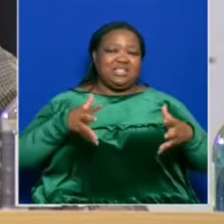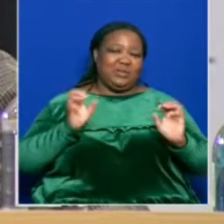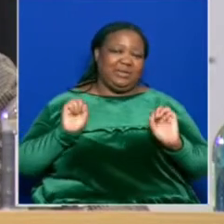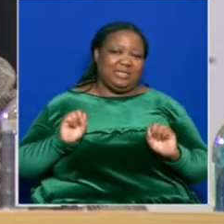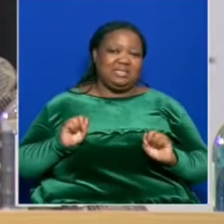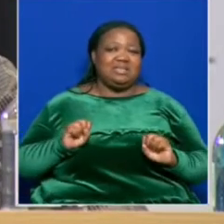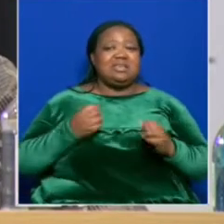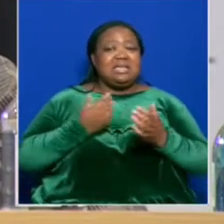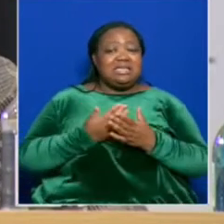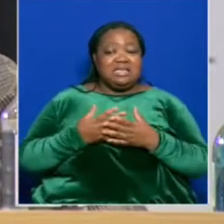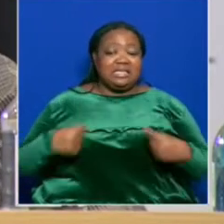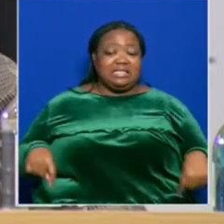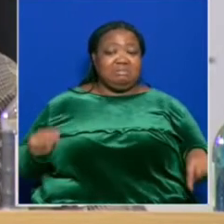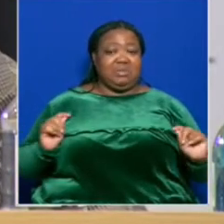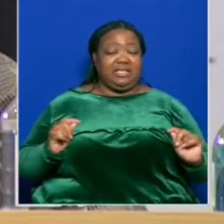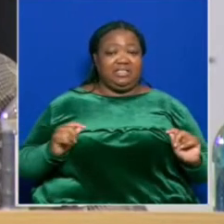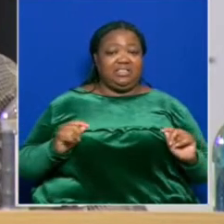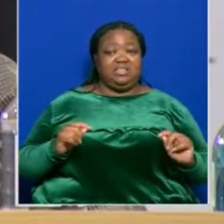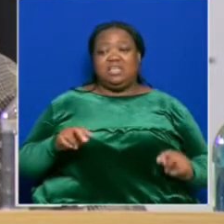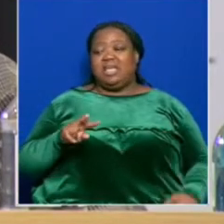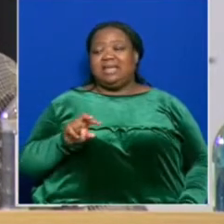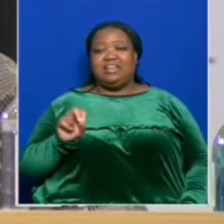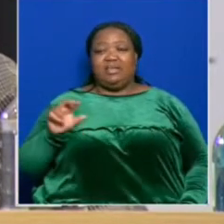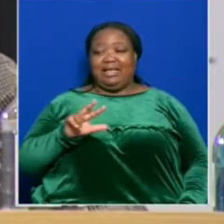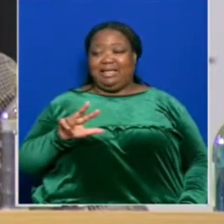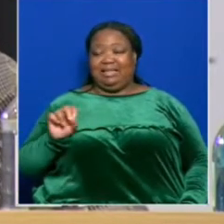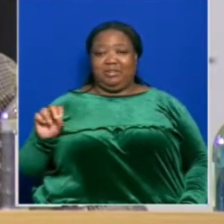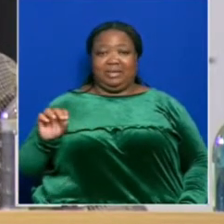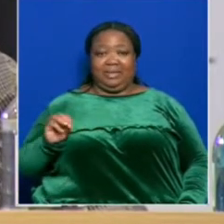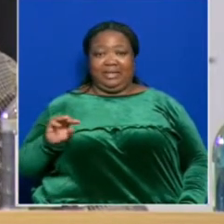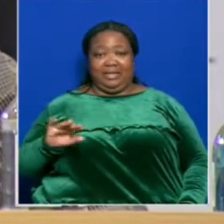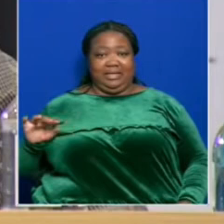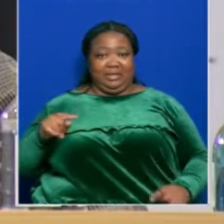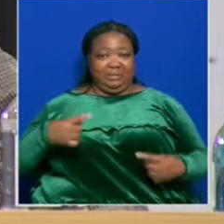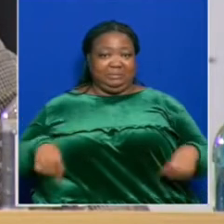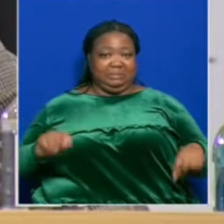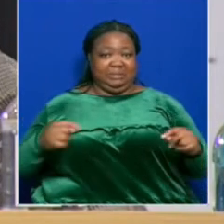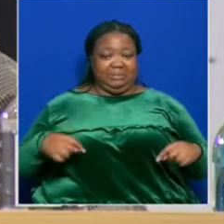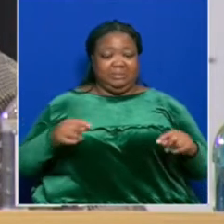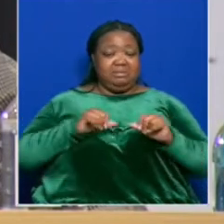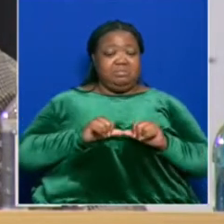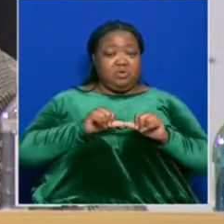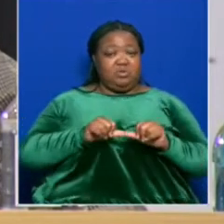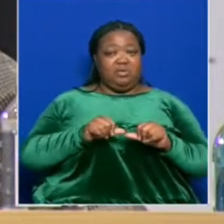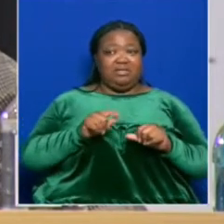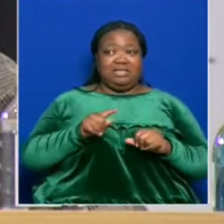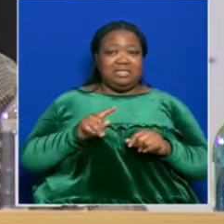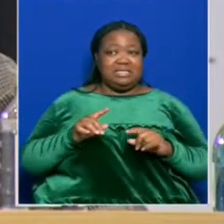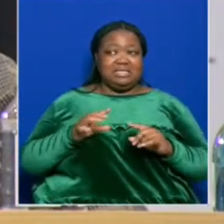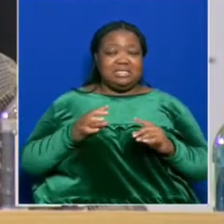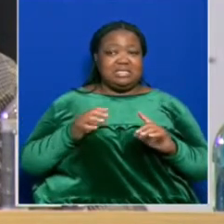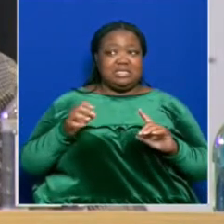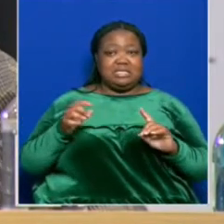of 800 million. And were we to proceed with an award without this necessary assurance exercise, would be doing